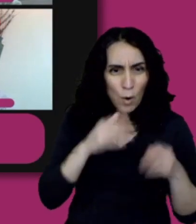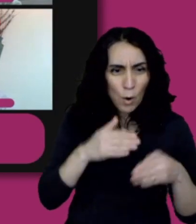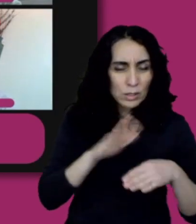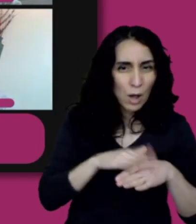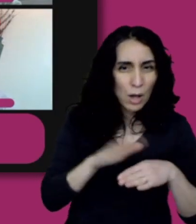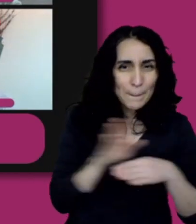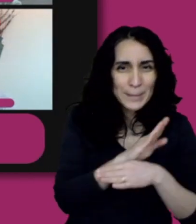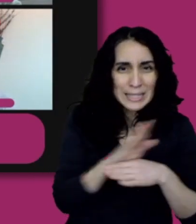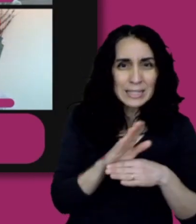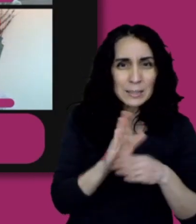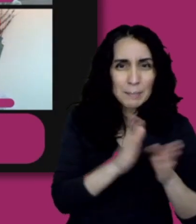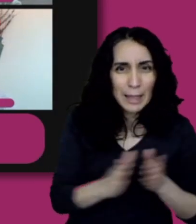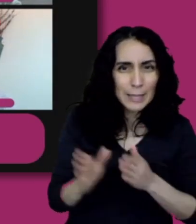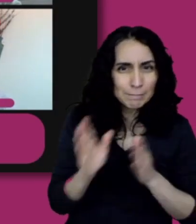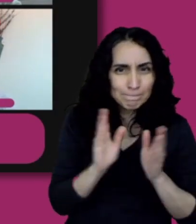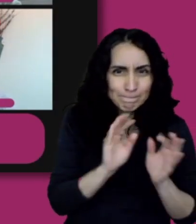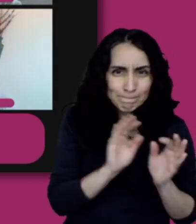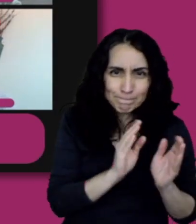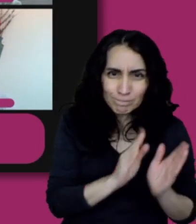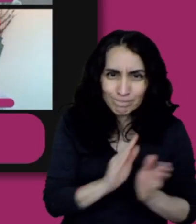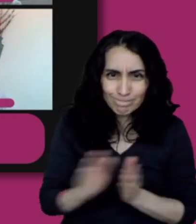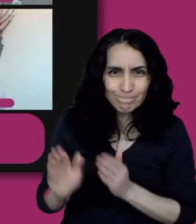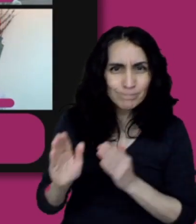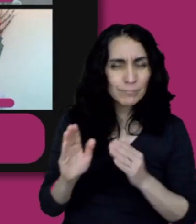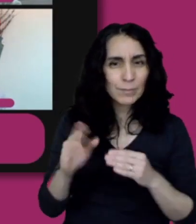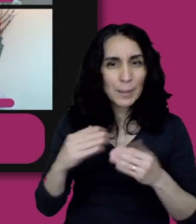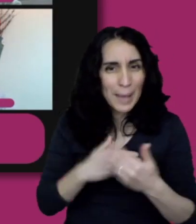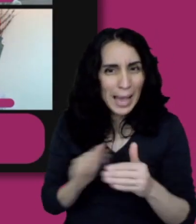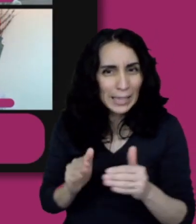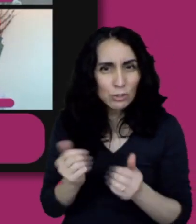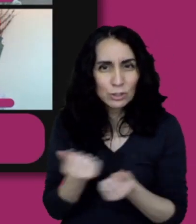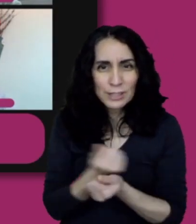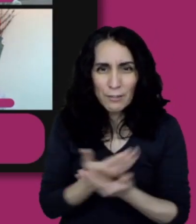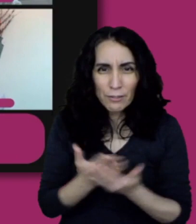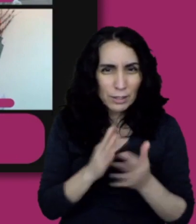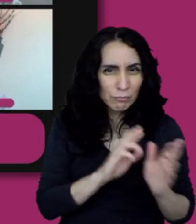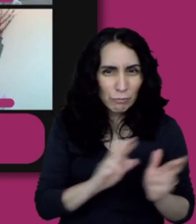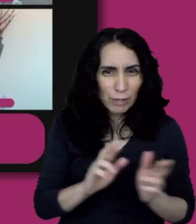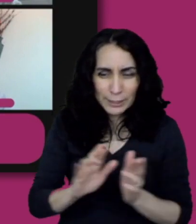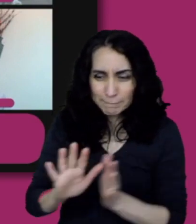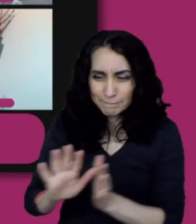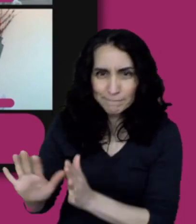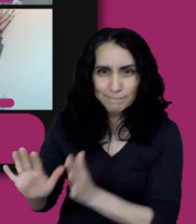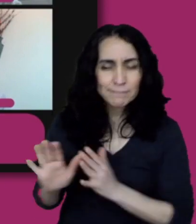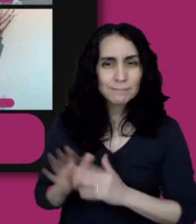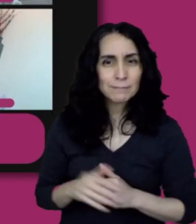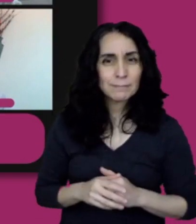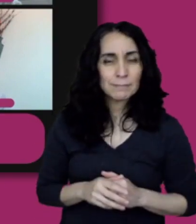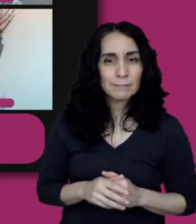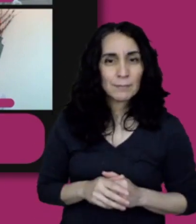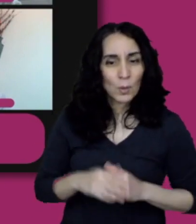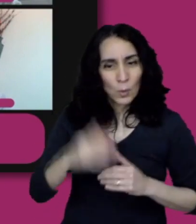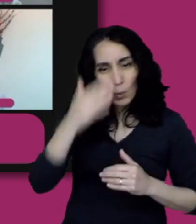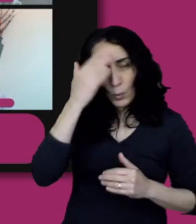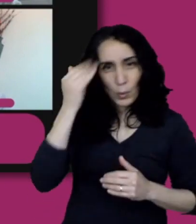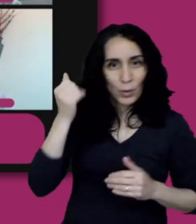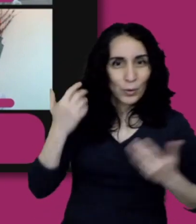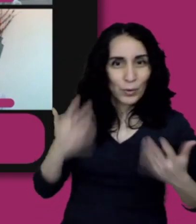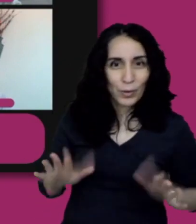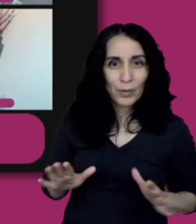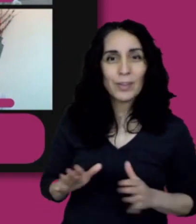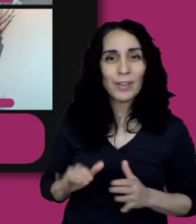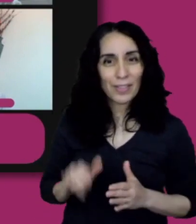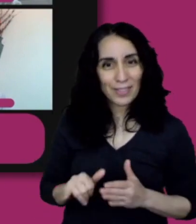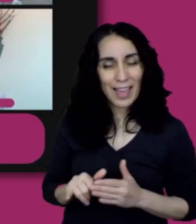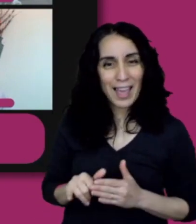in building the business plan and making sure everything was there, and we had packaging done and going through everything like that. And you're like,